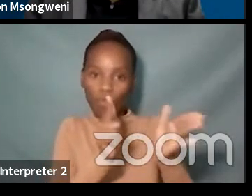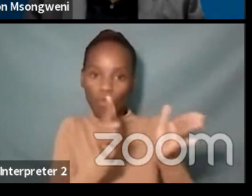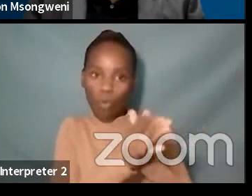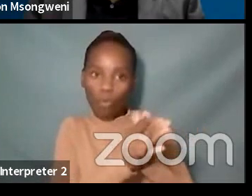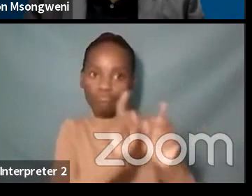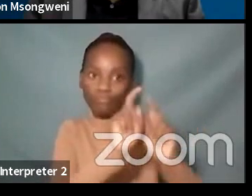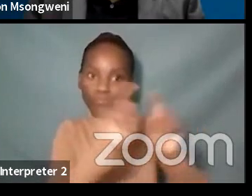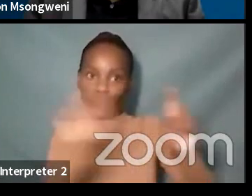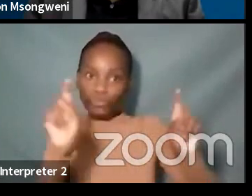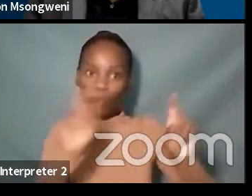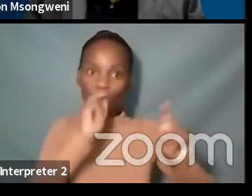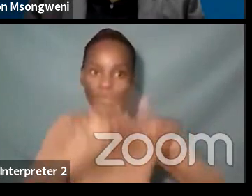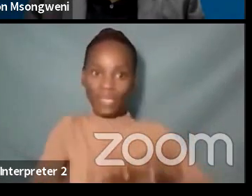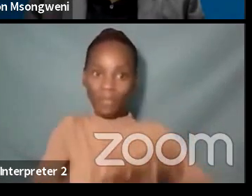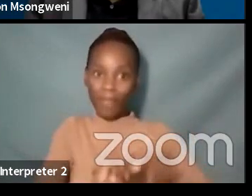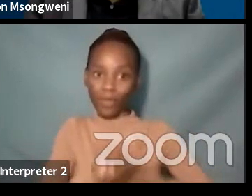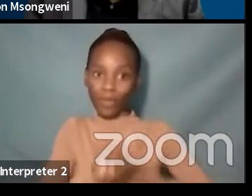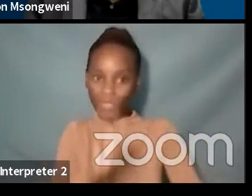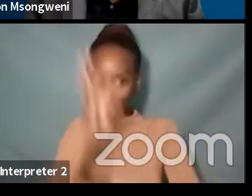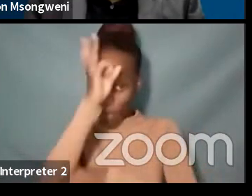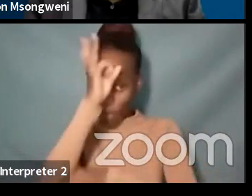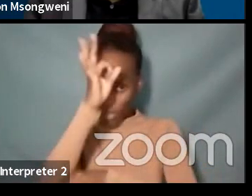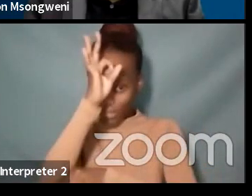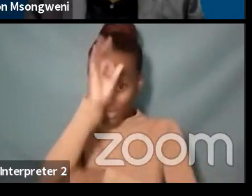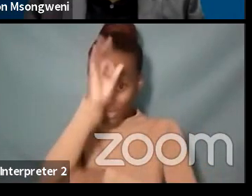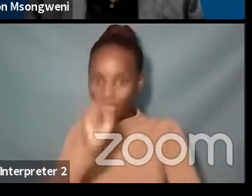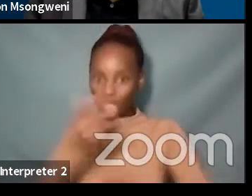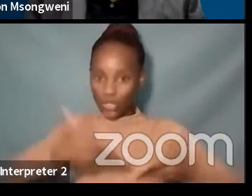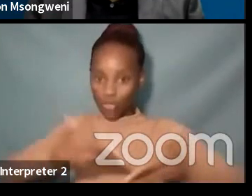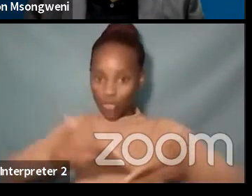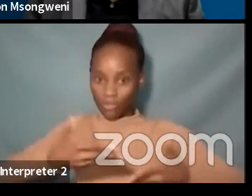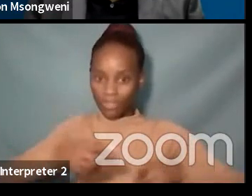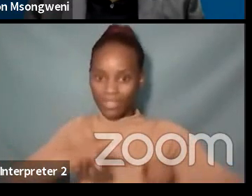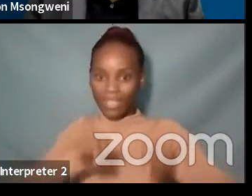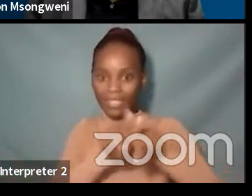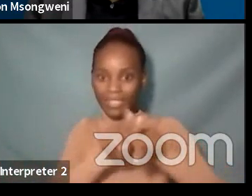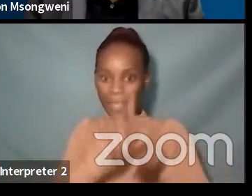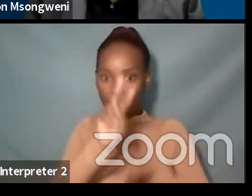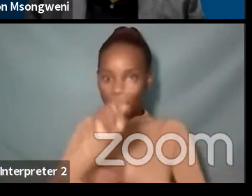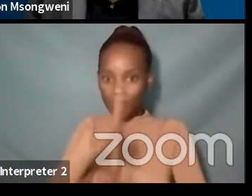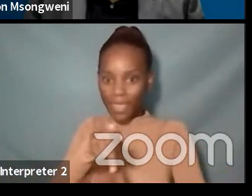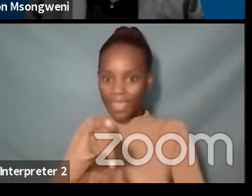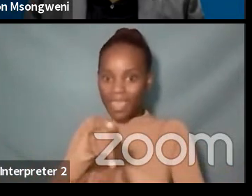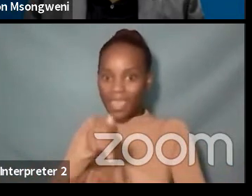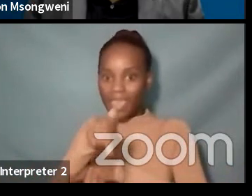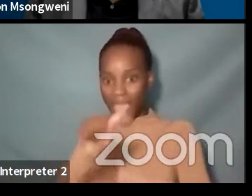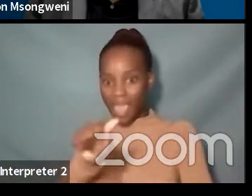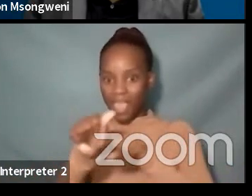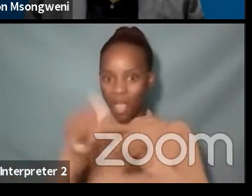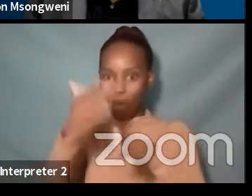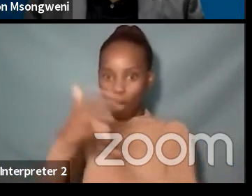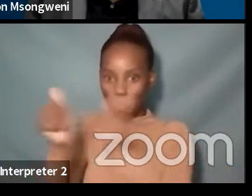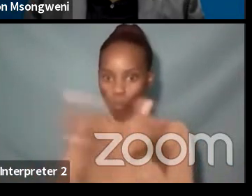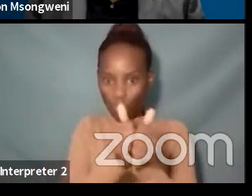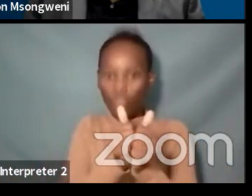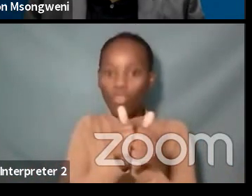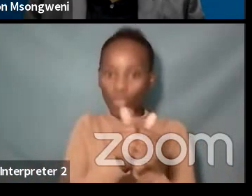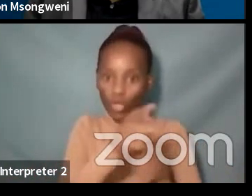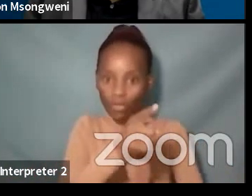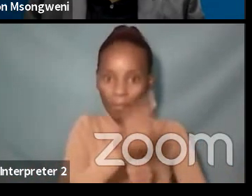African Police Services as well as the NPA in terms of taking these matters through the court process. So we are in engagements with